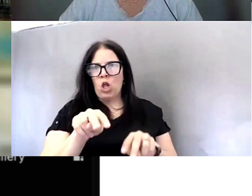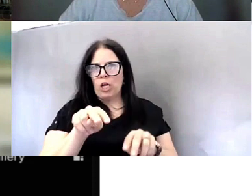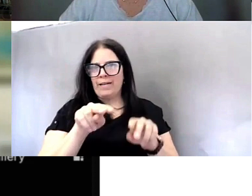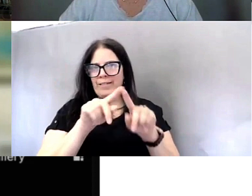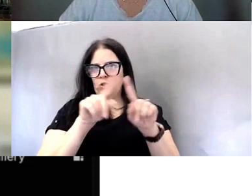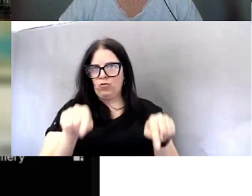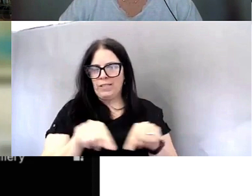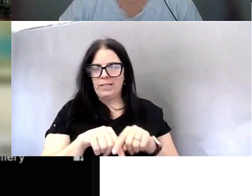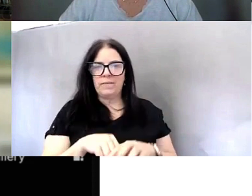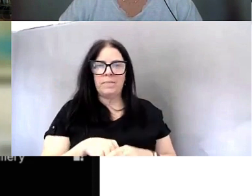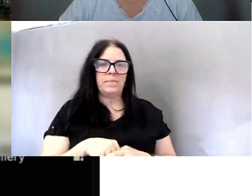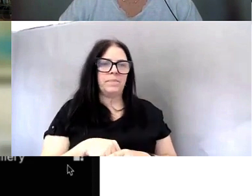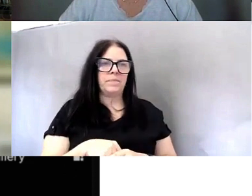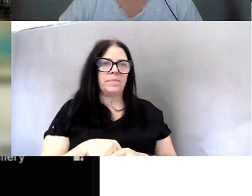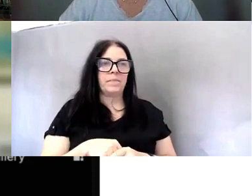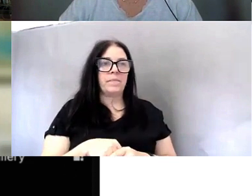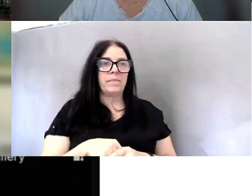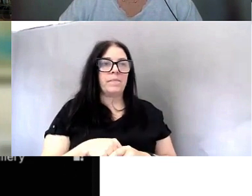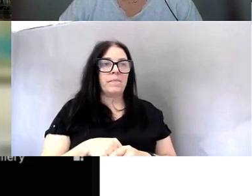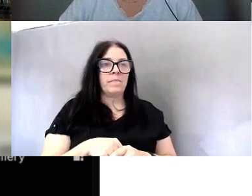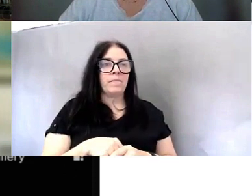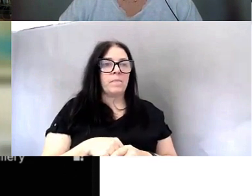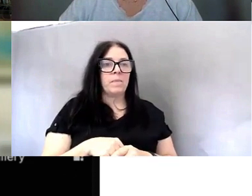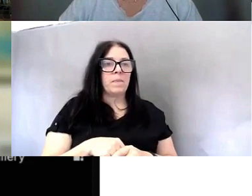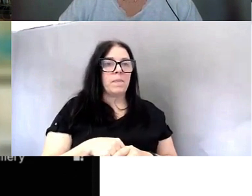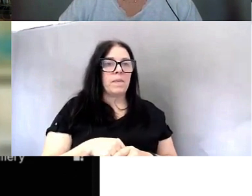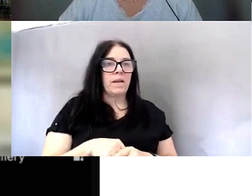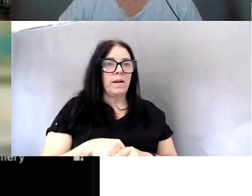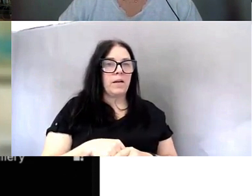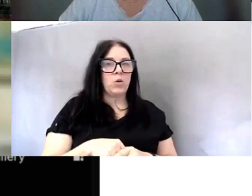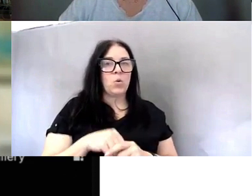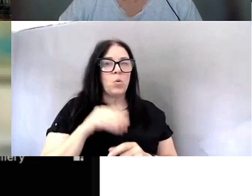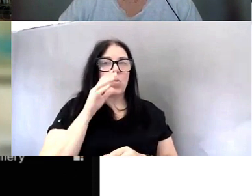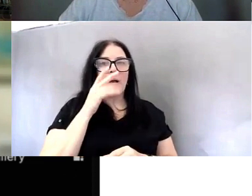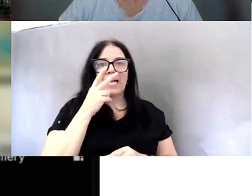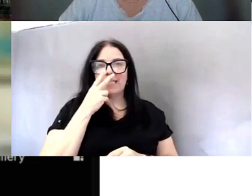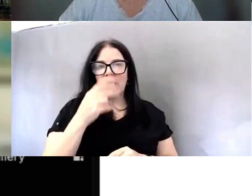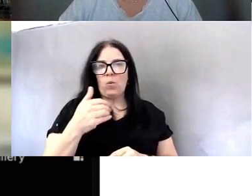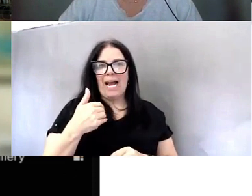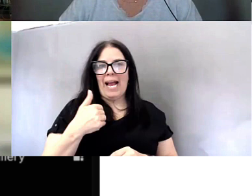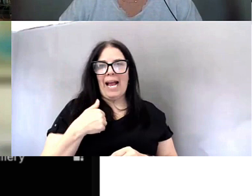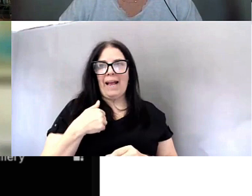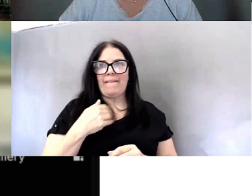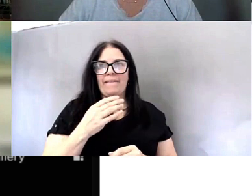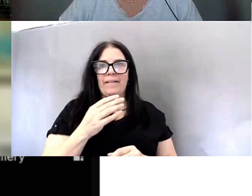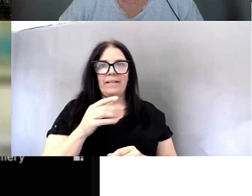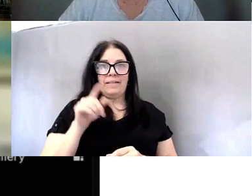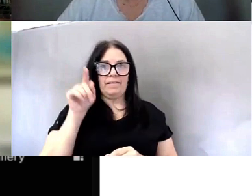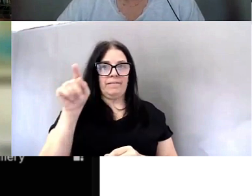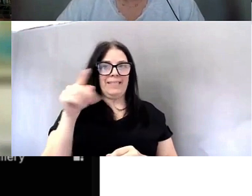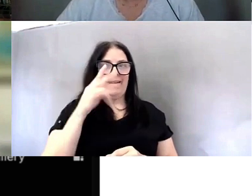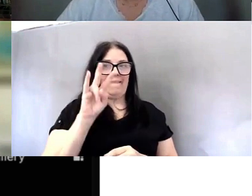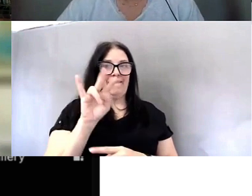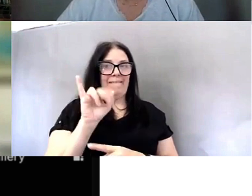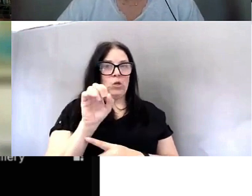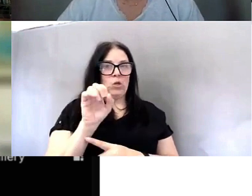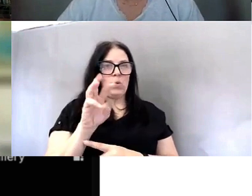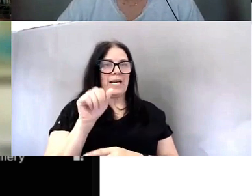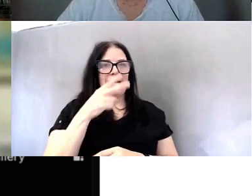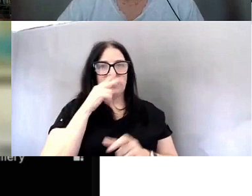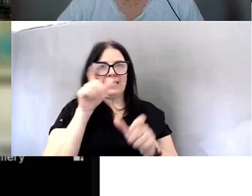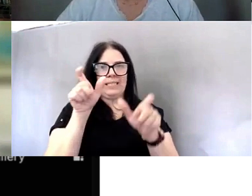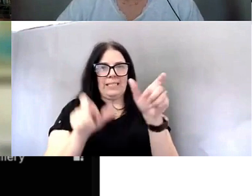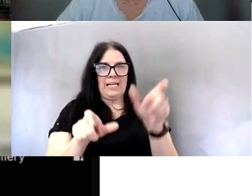few screen captures on our slide will show you that there's a side-by-side option in the viewing where you have the speakers. So that's